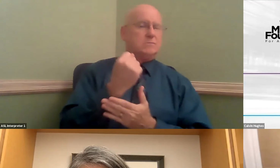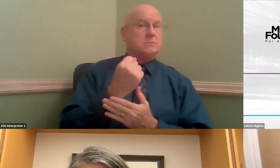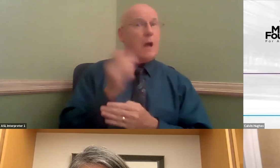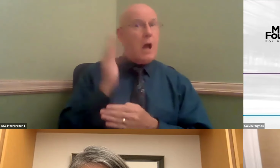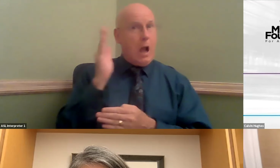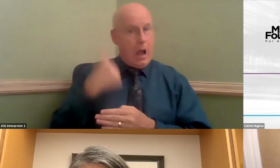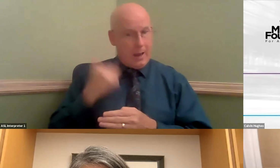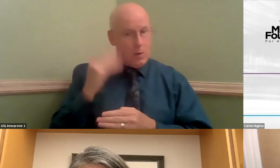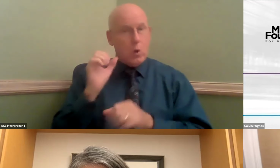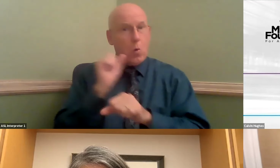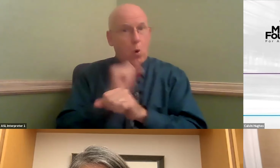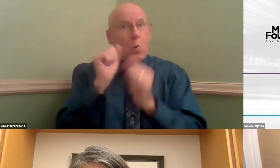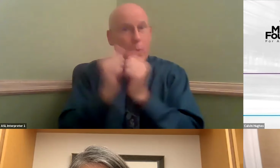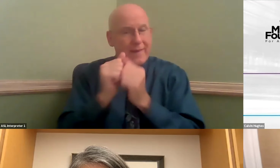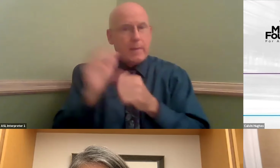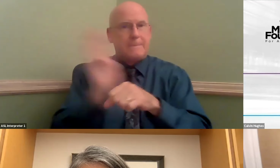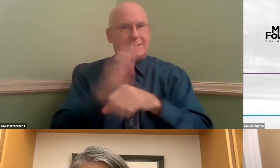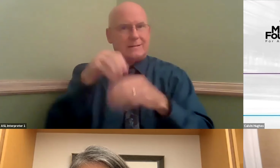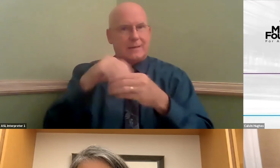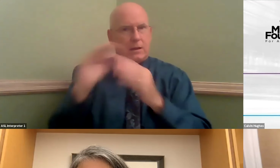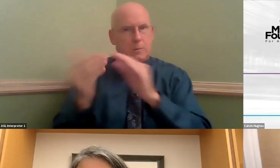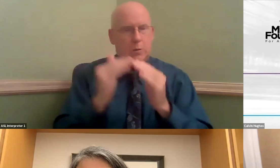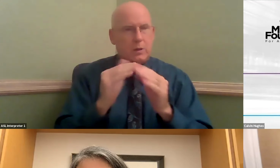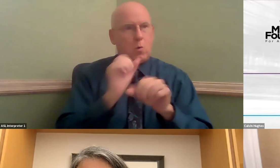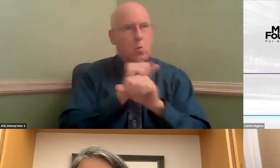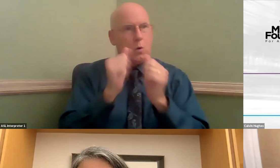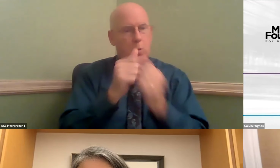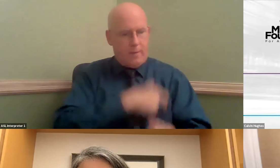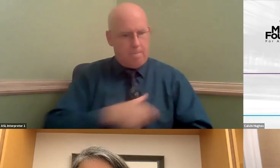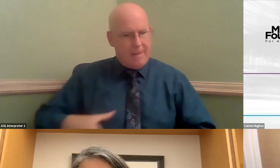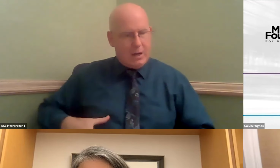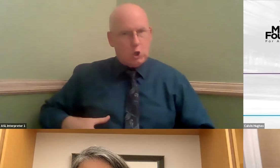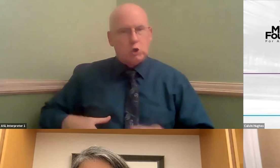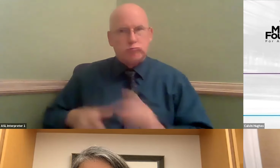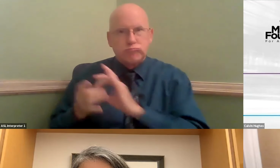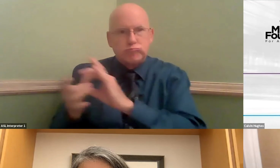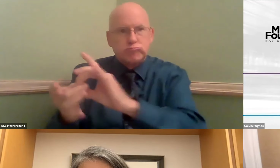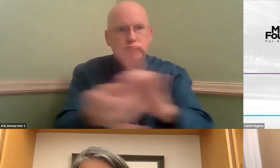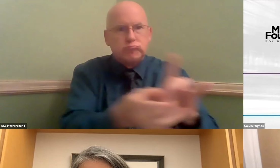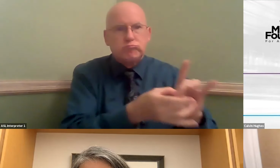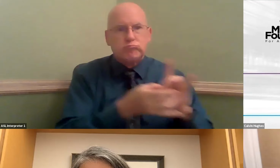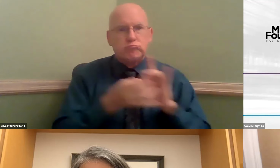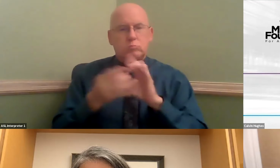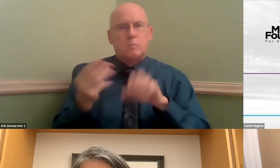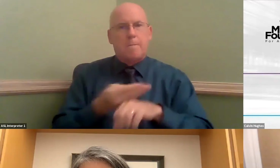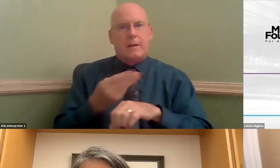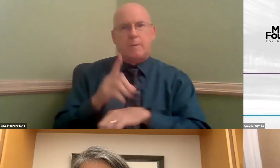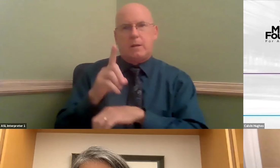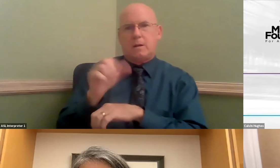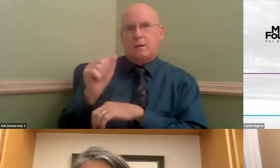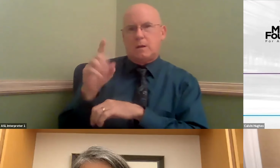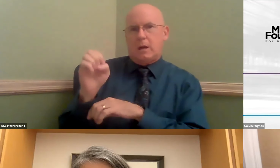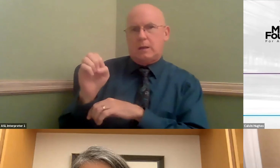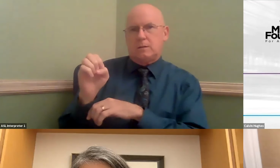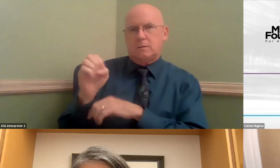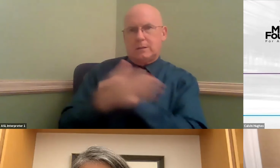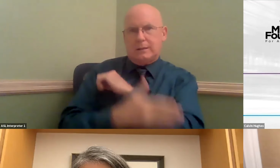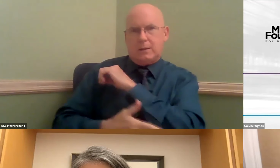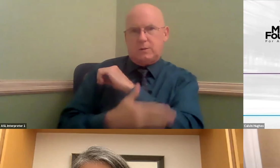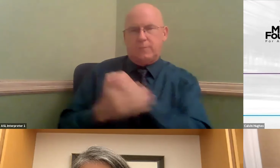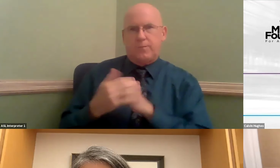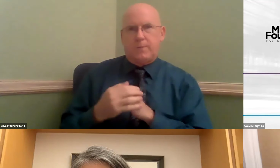with the businesses in our community, work with the mayors across the globe of Miami-Dade County, the